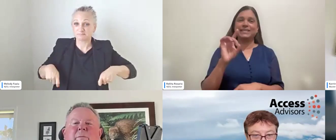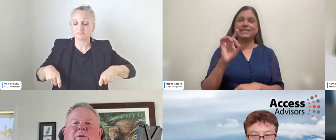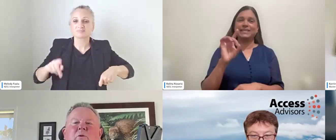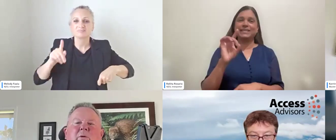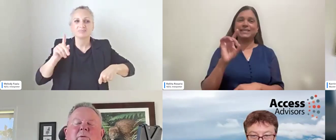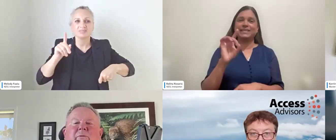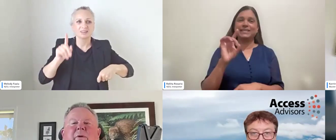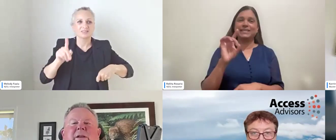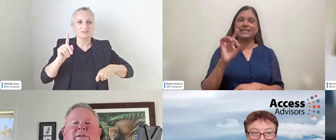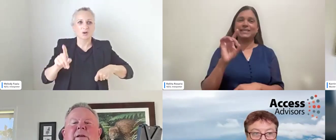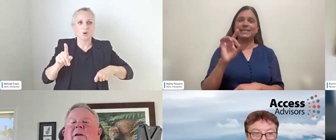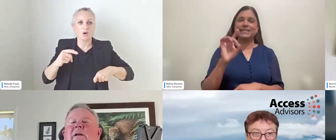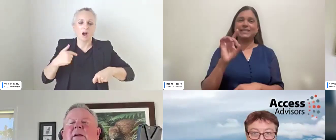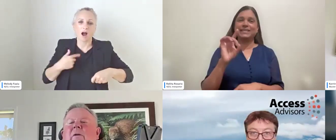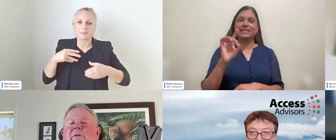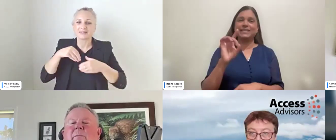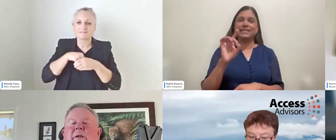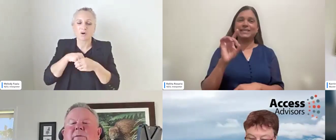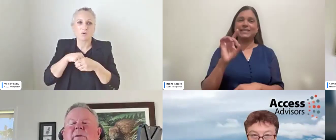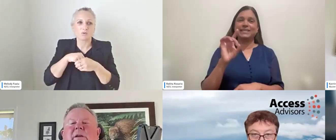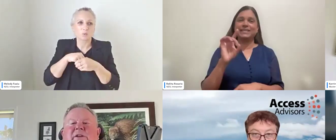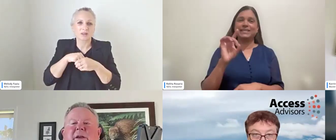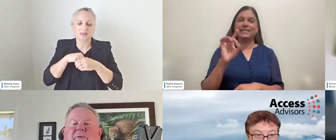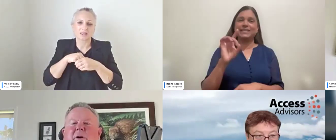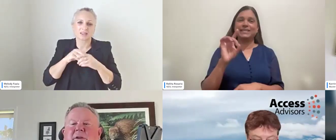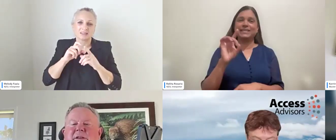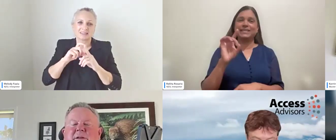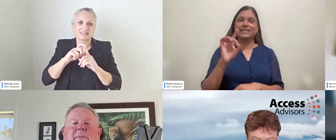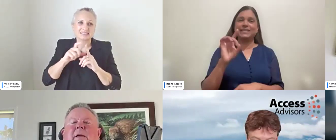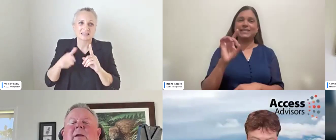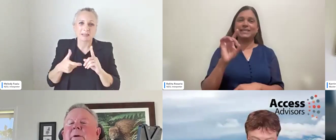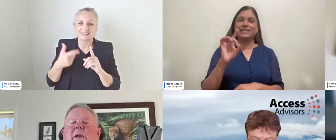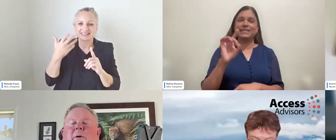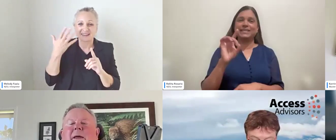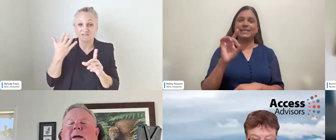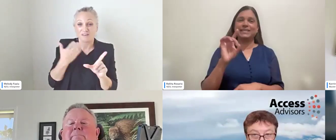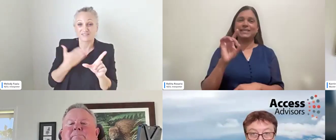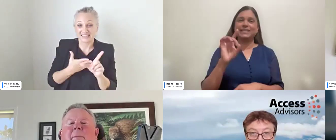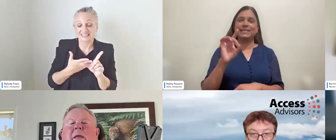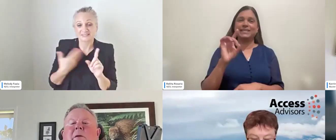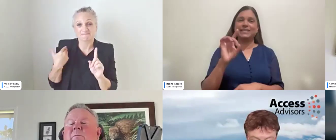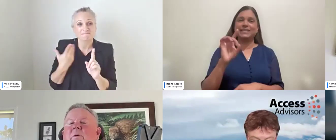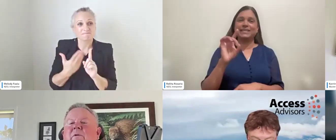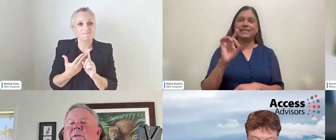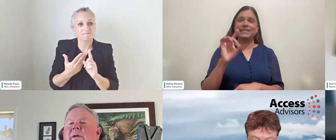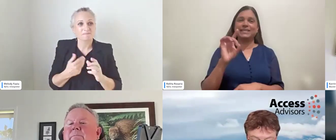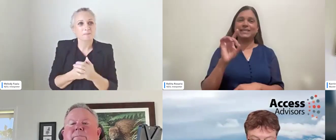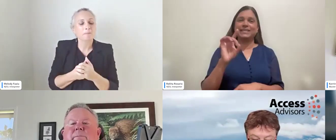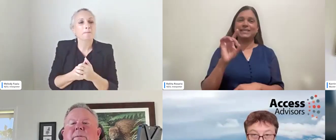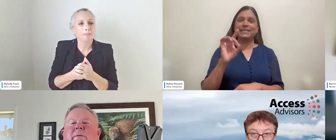that have been talking, or friends. So yeah, I've only been in the chair 5 years. But anyway, we've